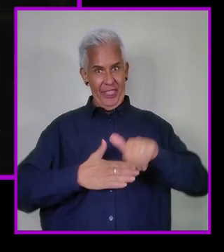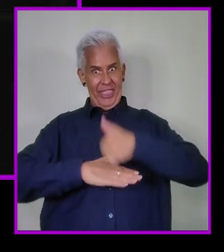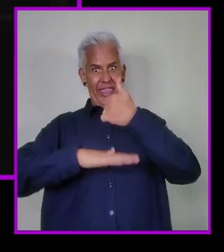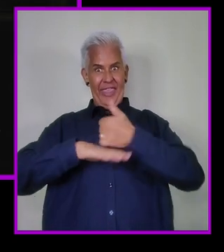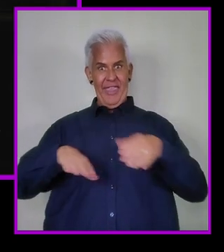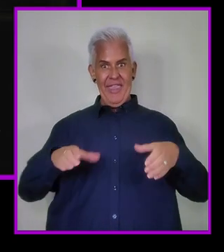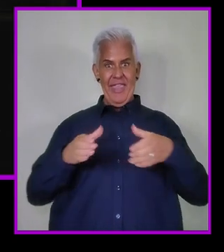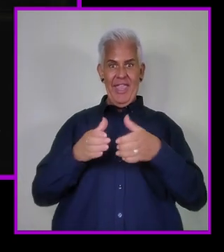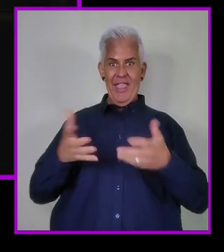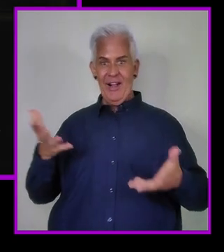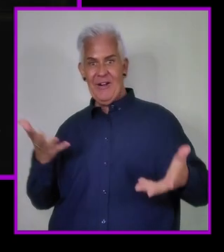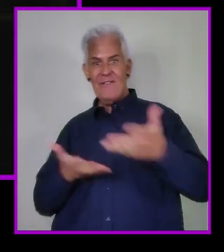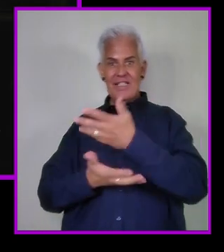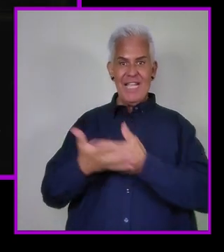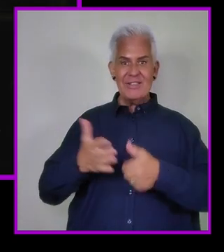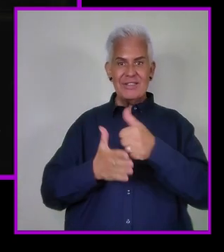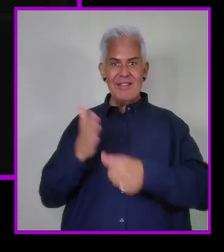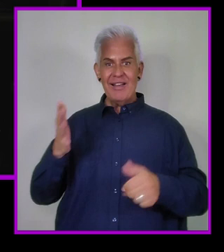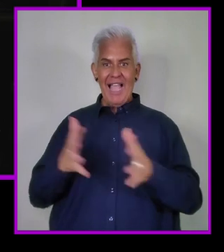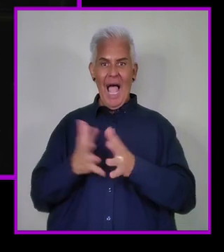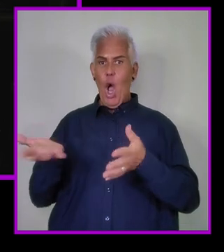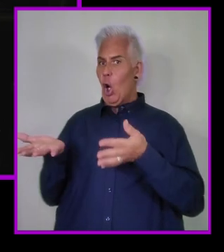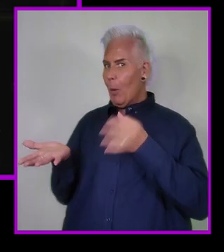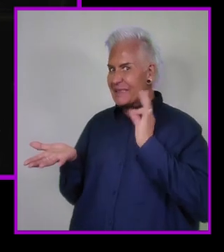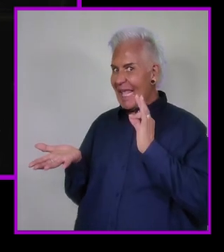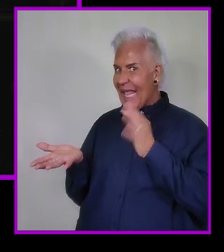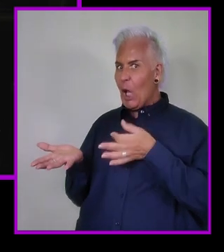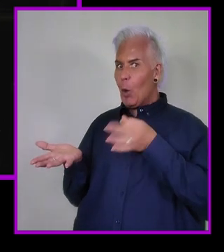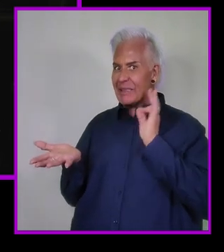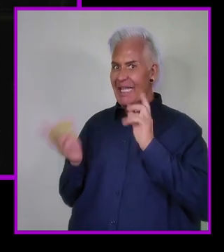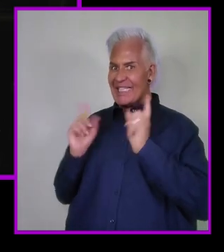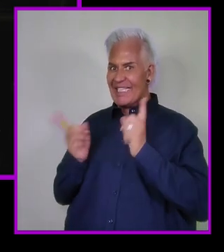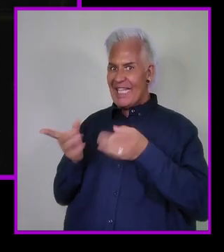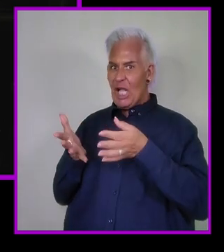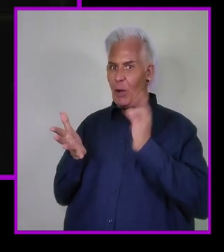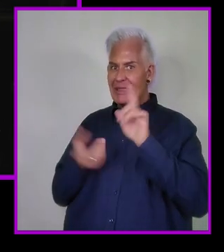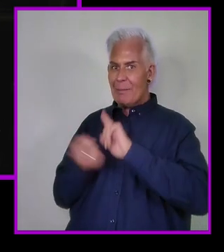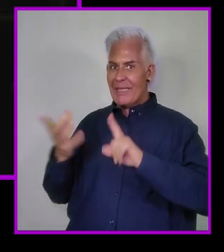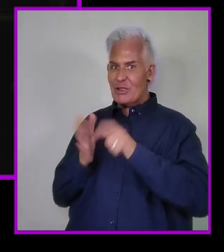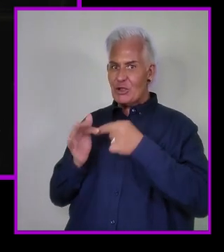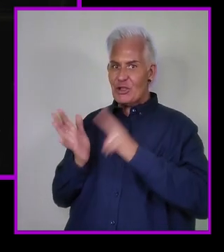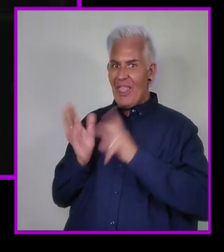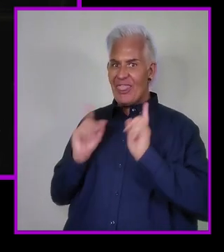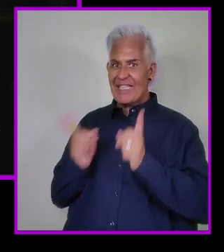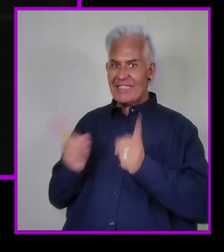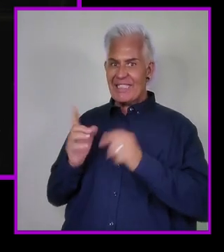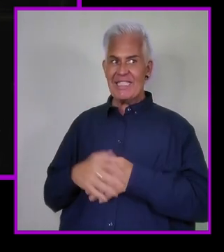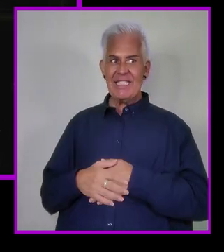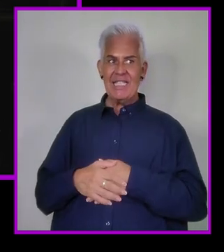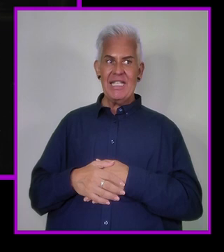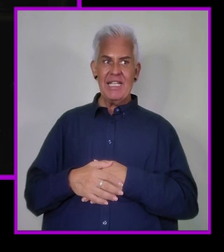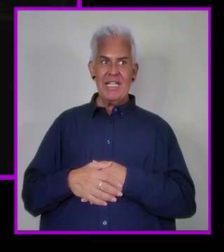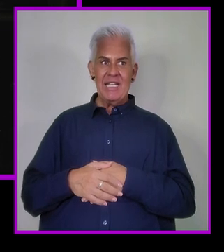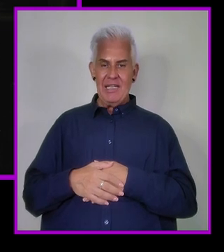and the conversations began with cup of tea. Yeah, and that was it. Cup of tea and a meeting with Jen. I was like, could we bring a group